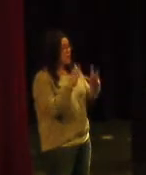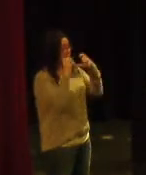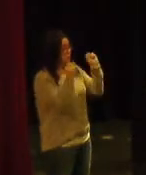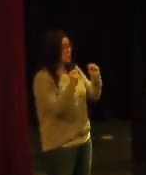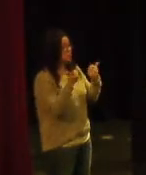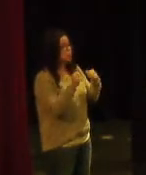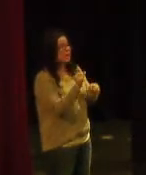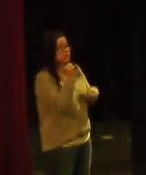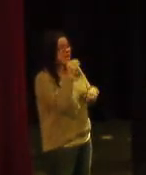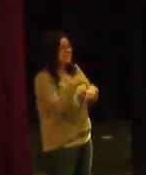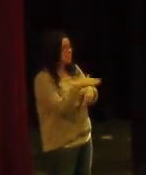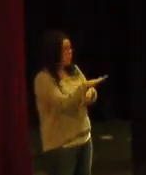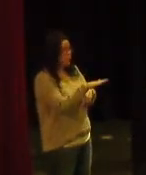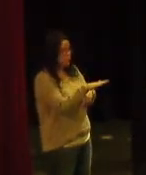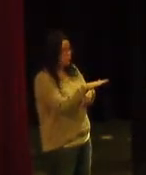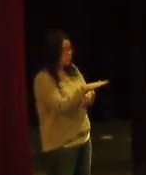deport